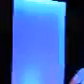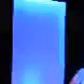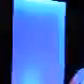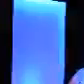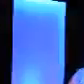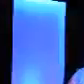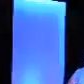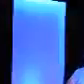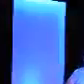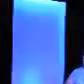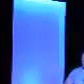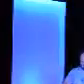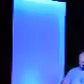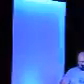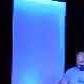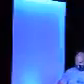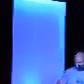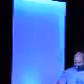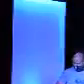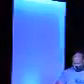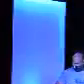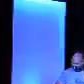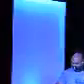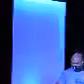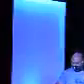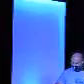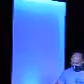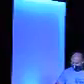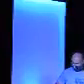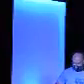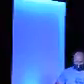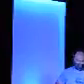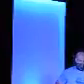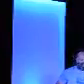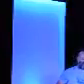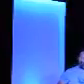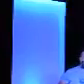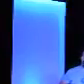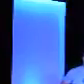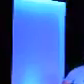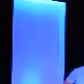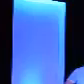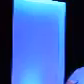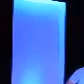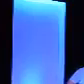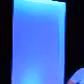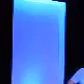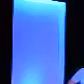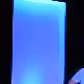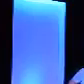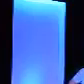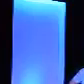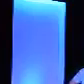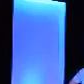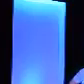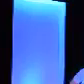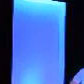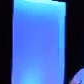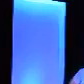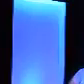ever moving like a mountain, never ending like the sea, like